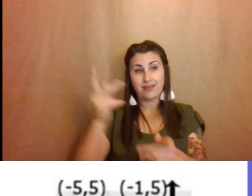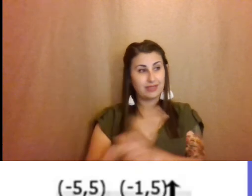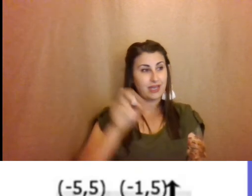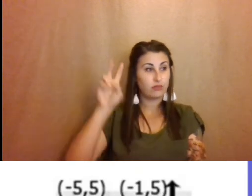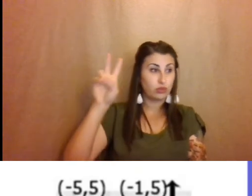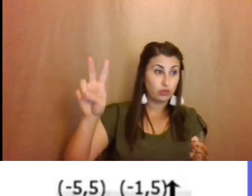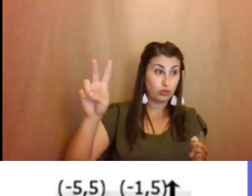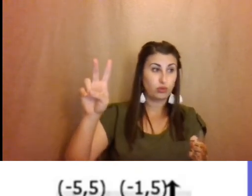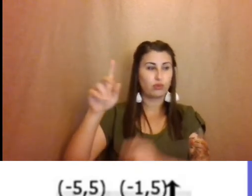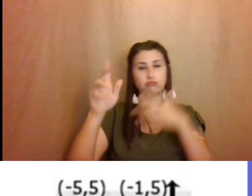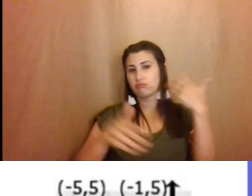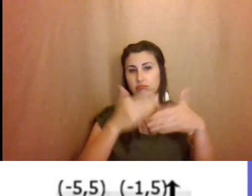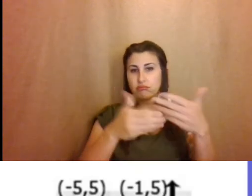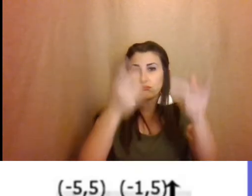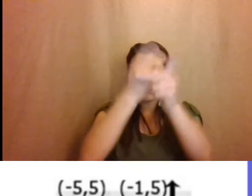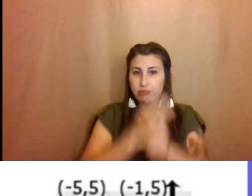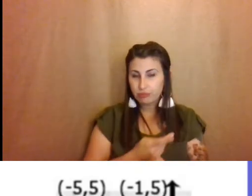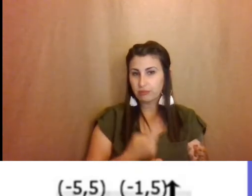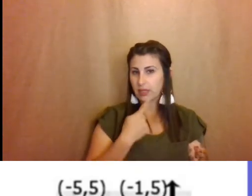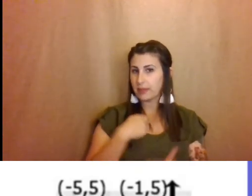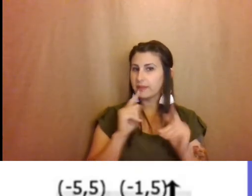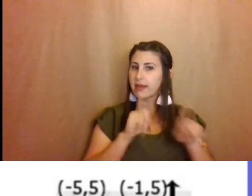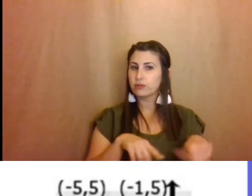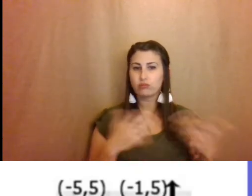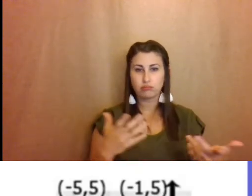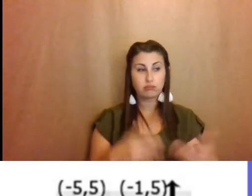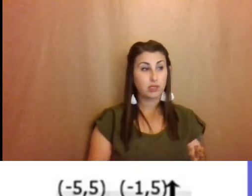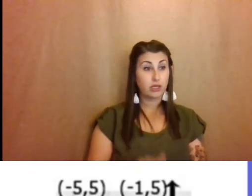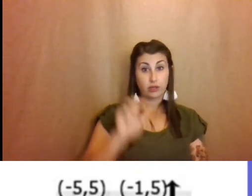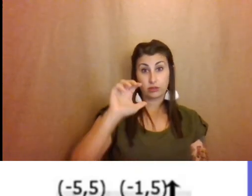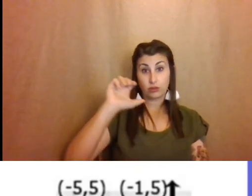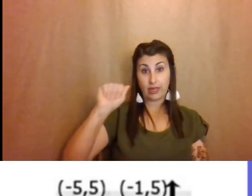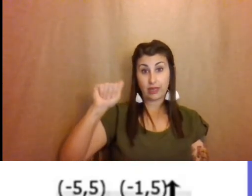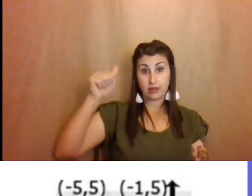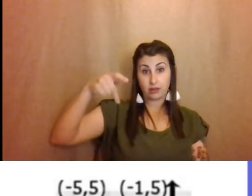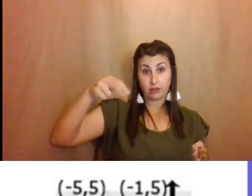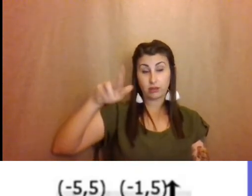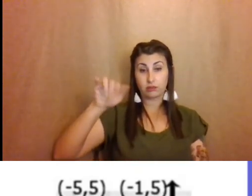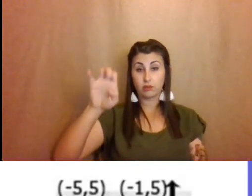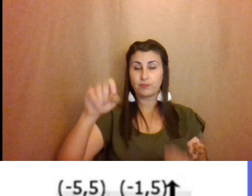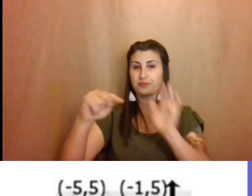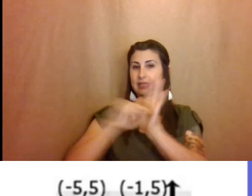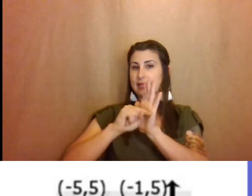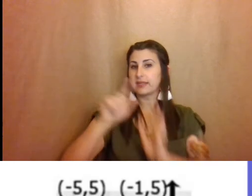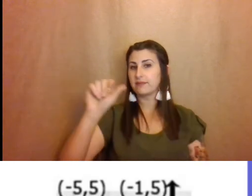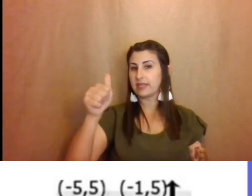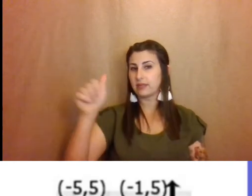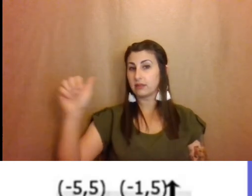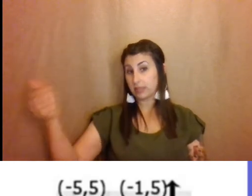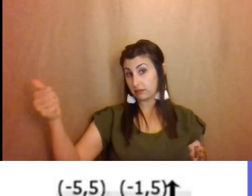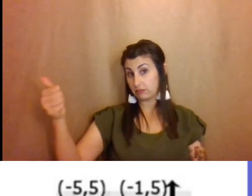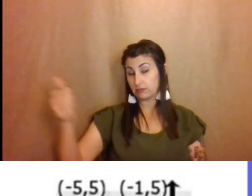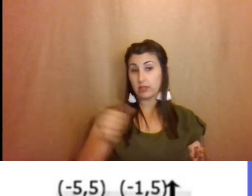that equals. All right, so A prime would be -10, 10. B prime would